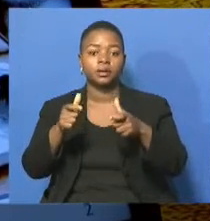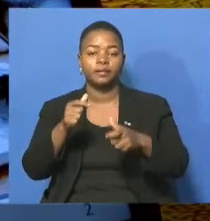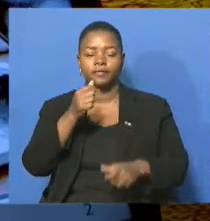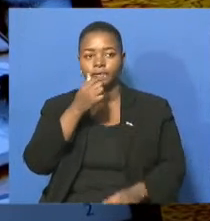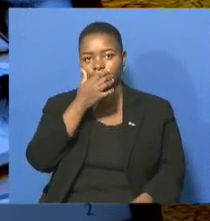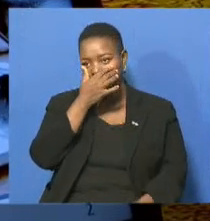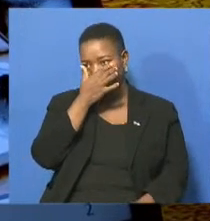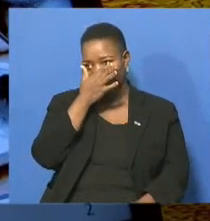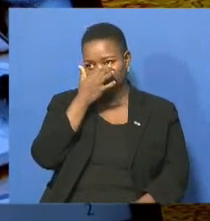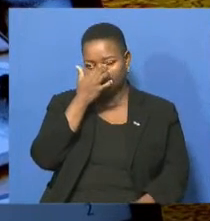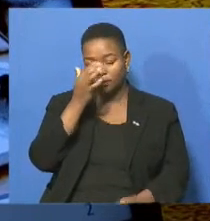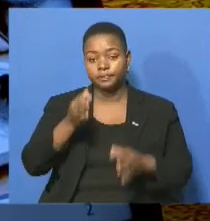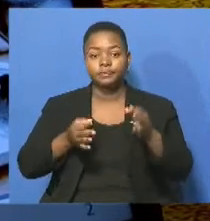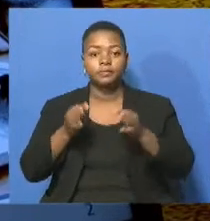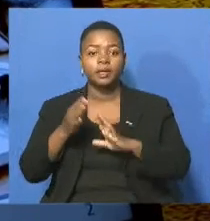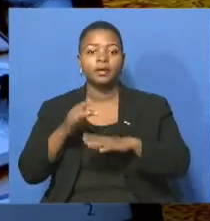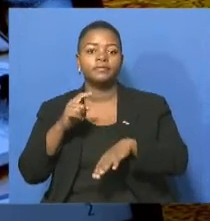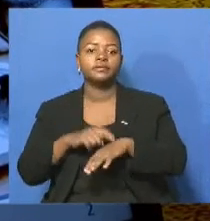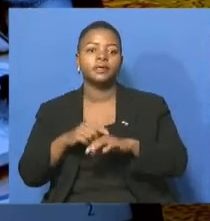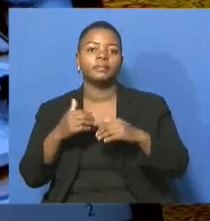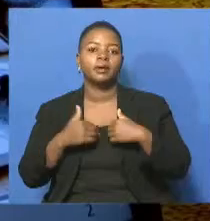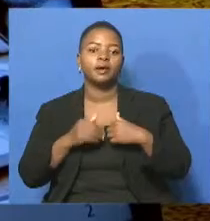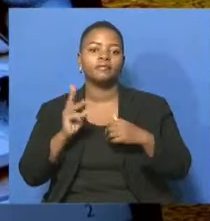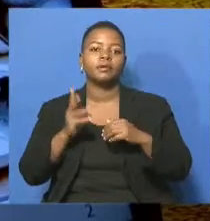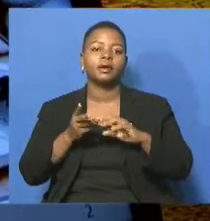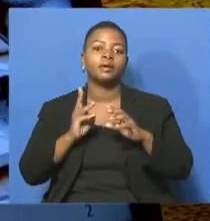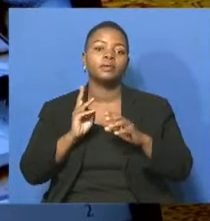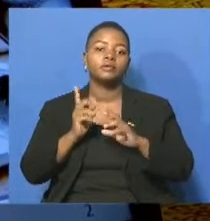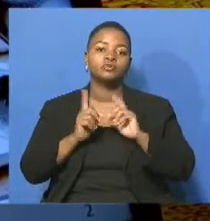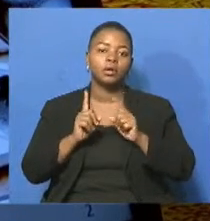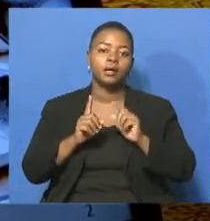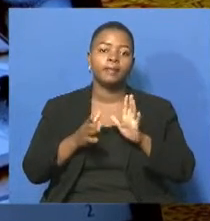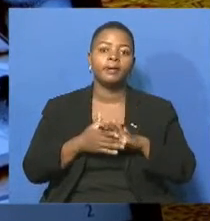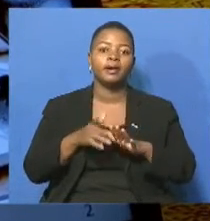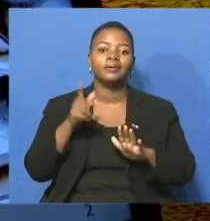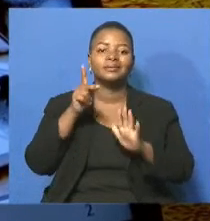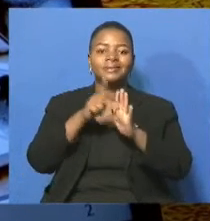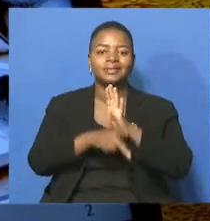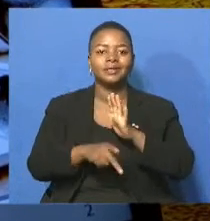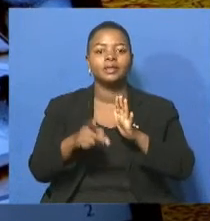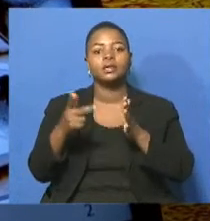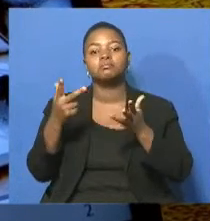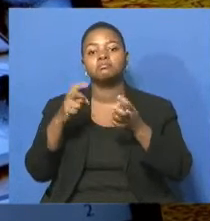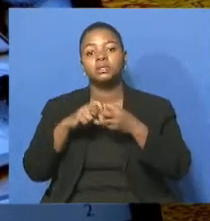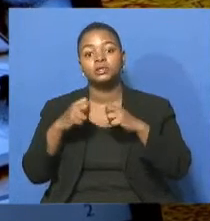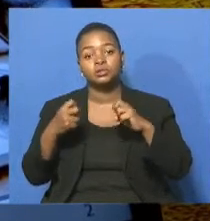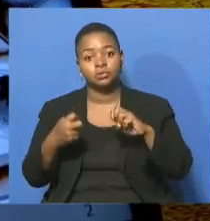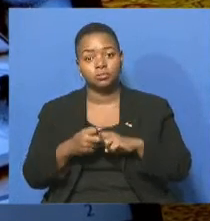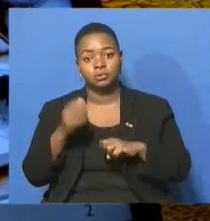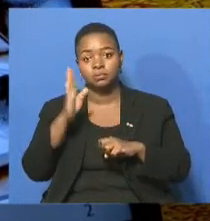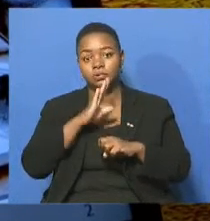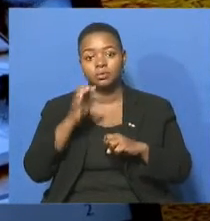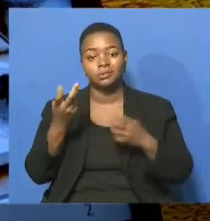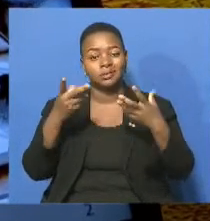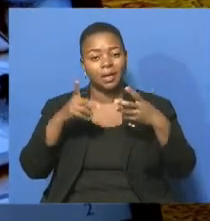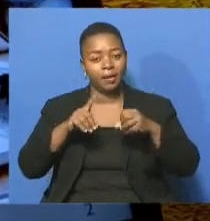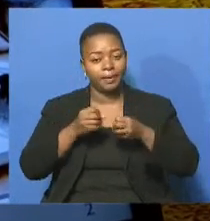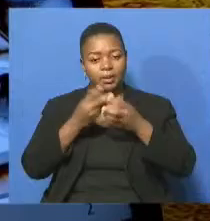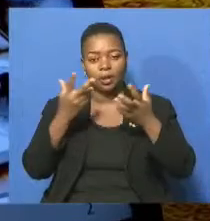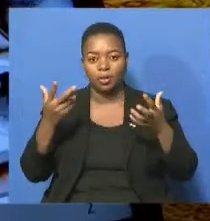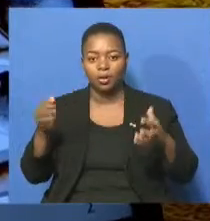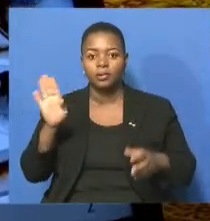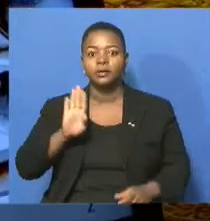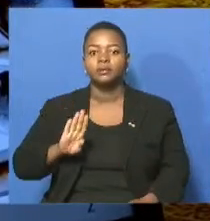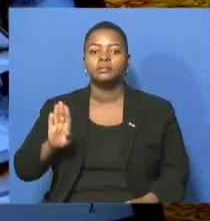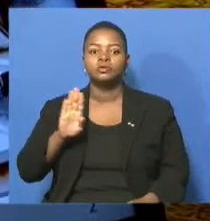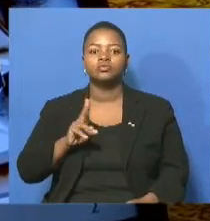there's time, I'll also touch on murder-suicides because it's a very topical topic in this country. And then